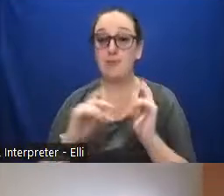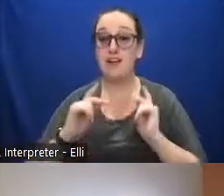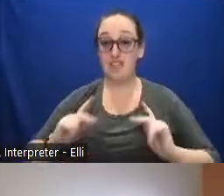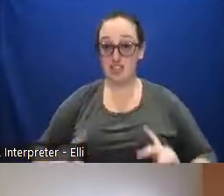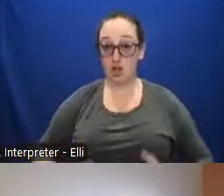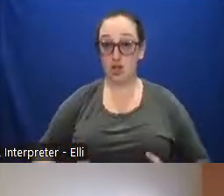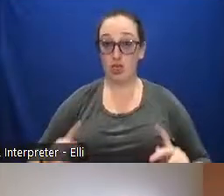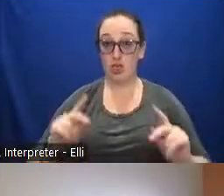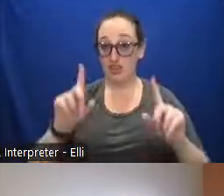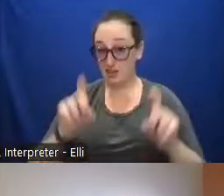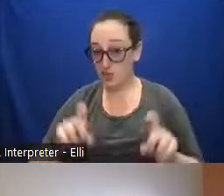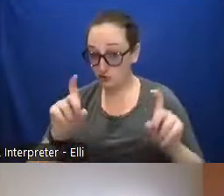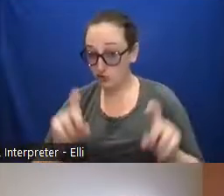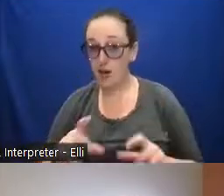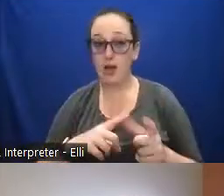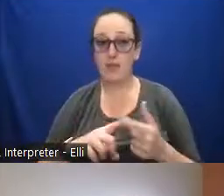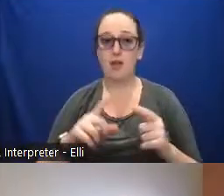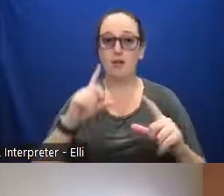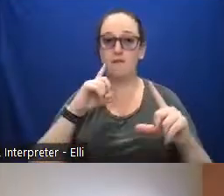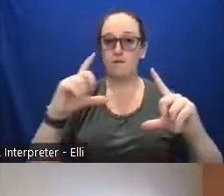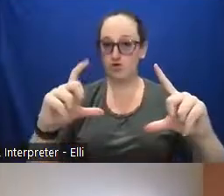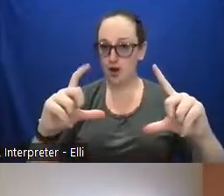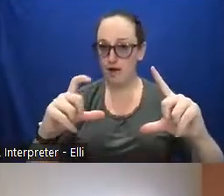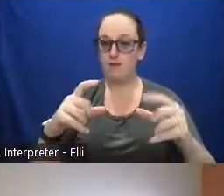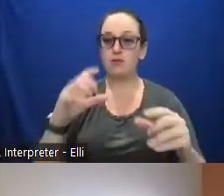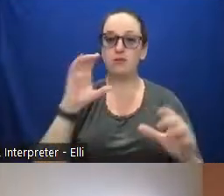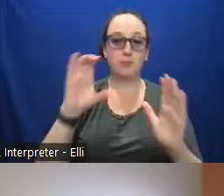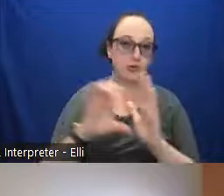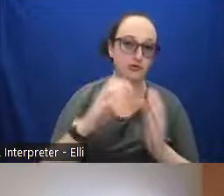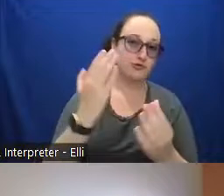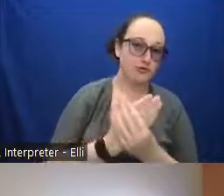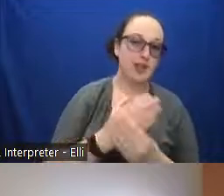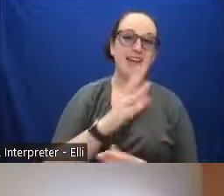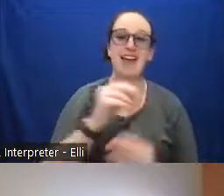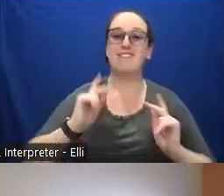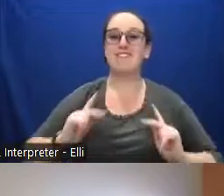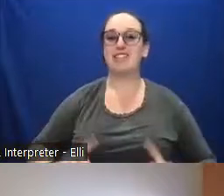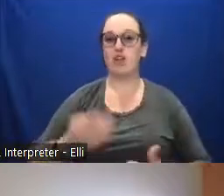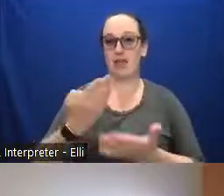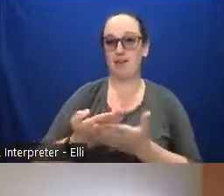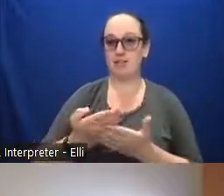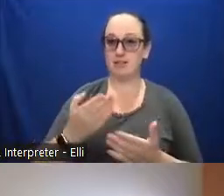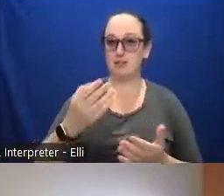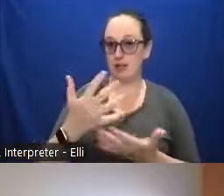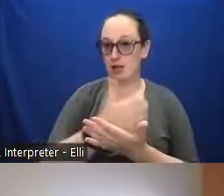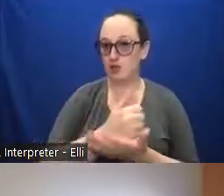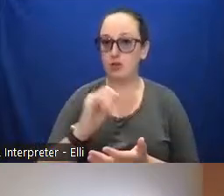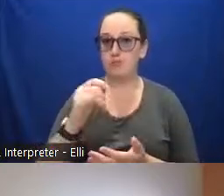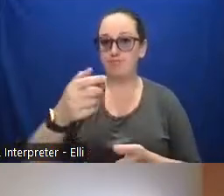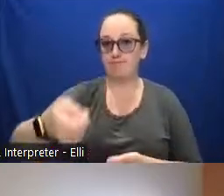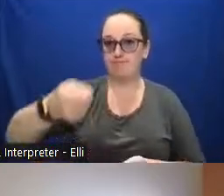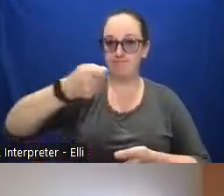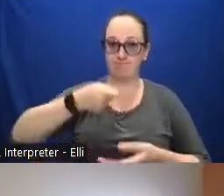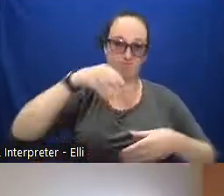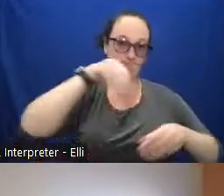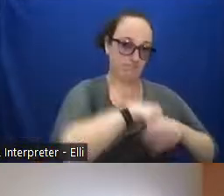examination, and photographs and physical evidence collection. I want to pause here for just a second and say,